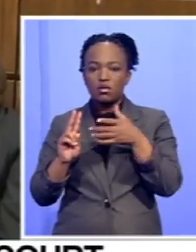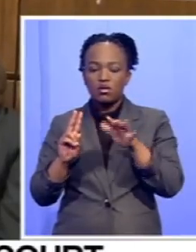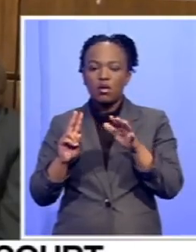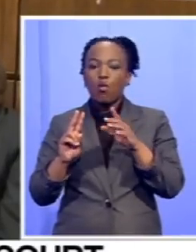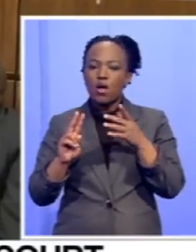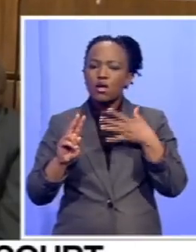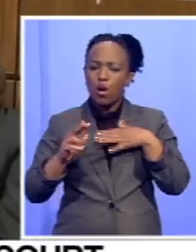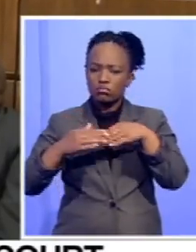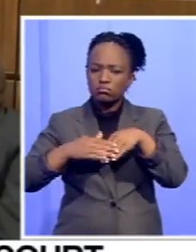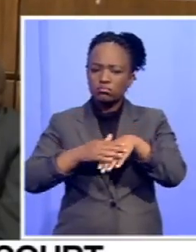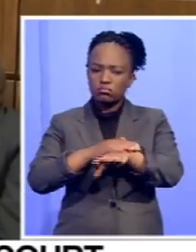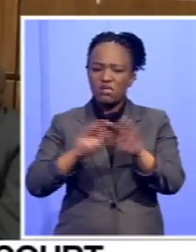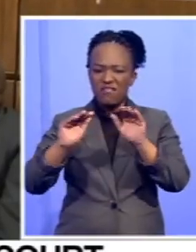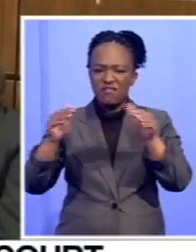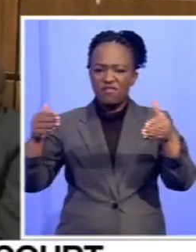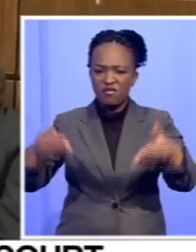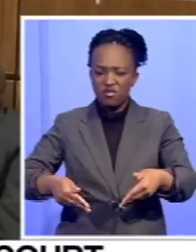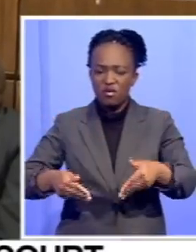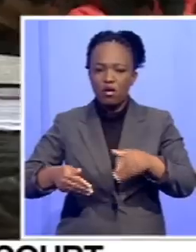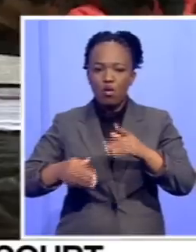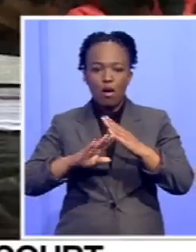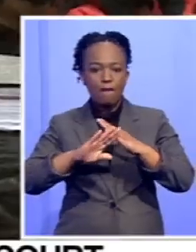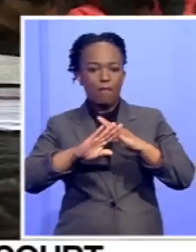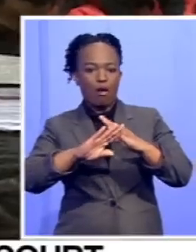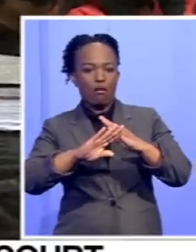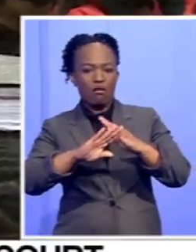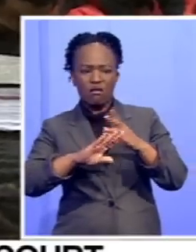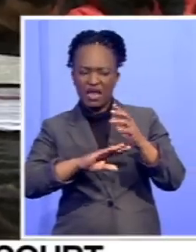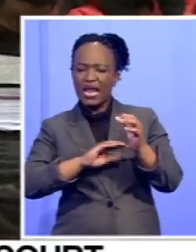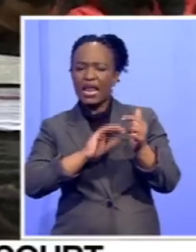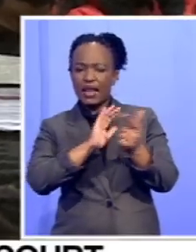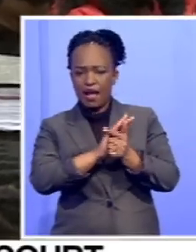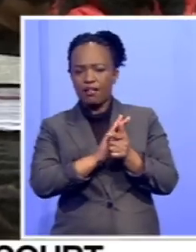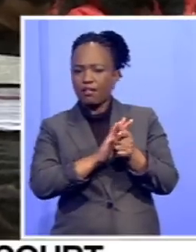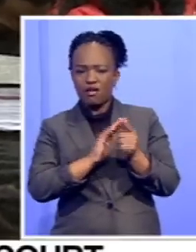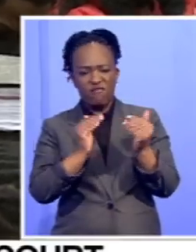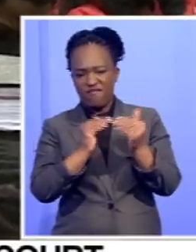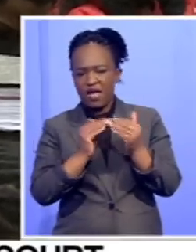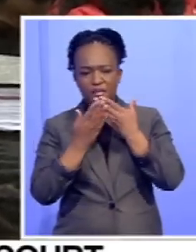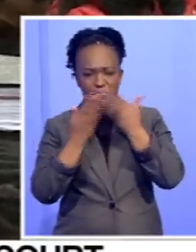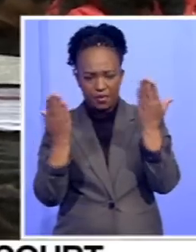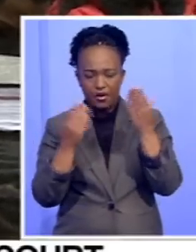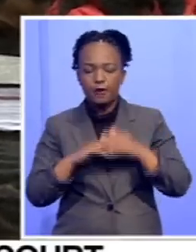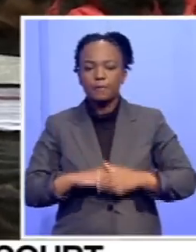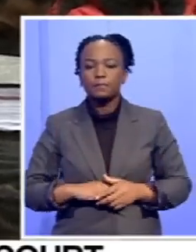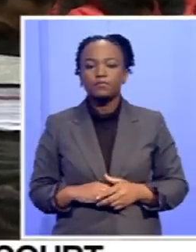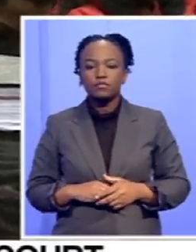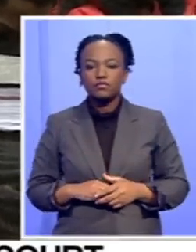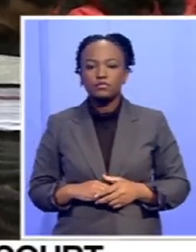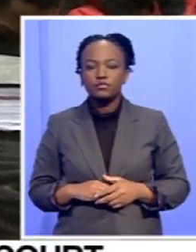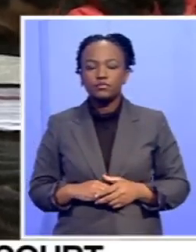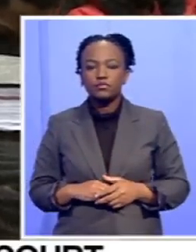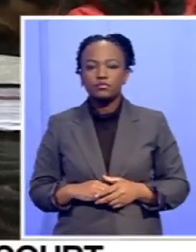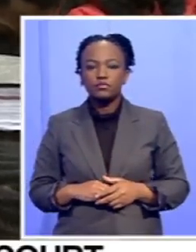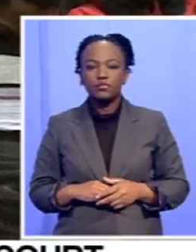for the burial ceremony, and that the obstruction of them was illegal and unjustified. In in the circumstances, they lacked mens rea